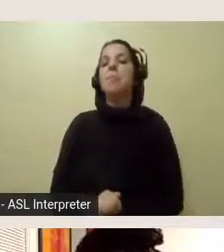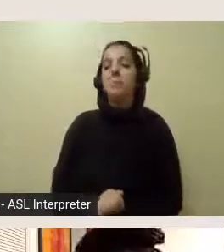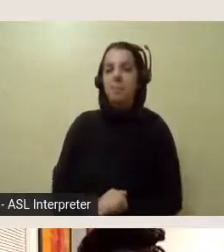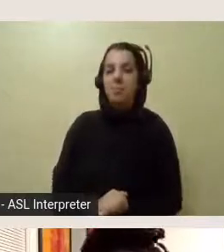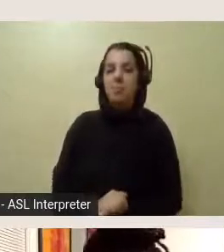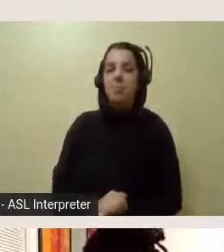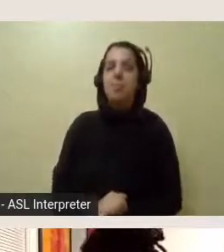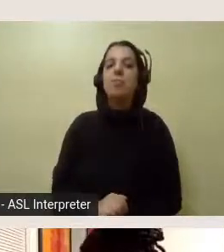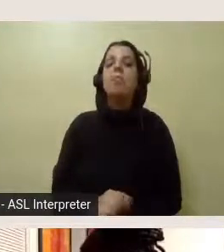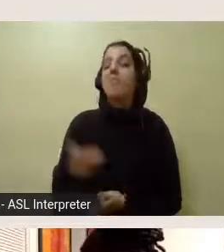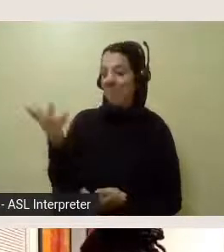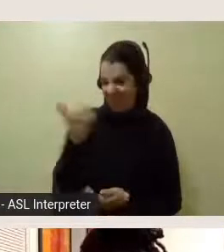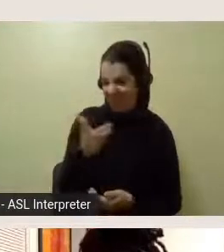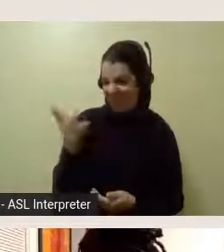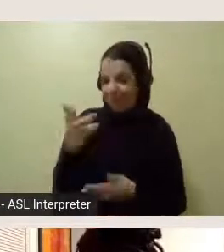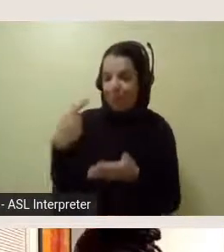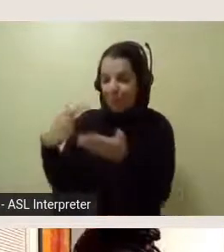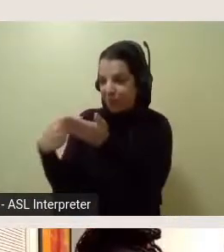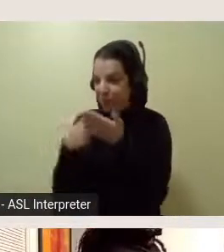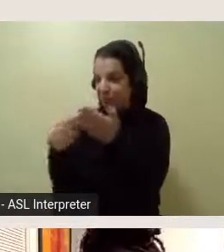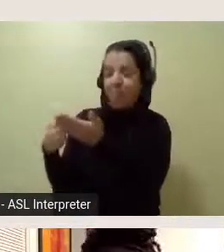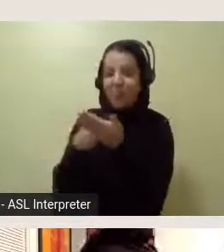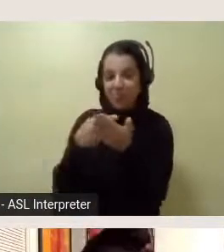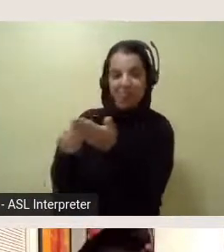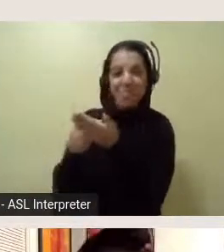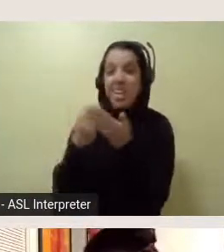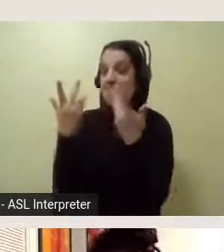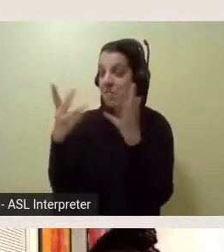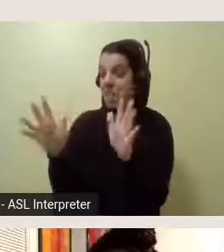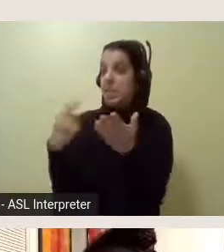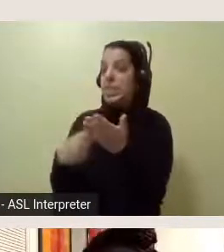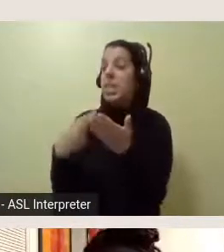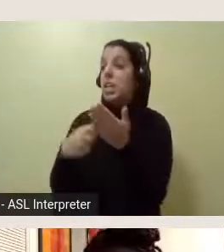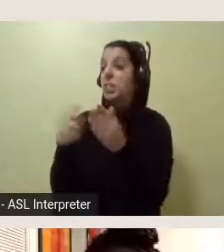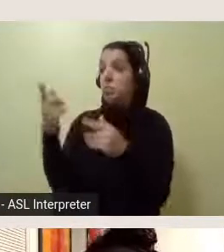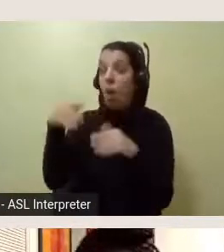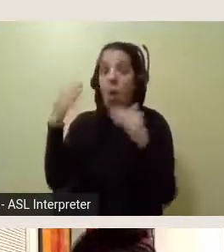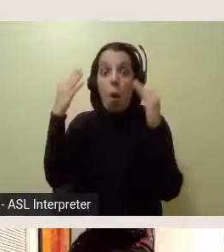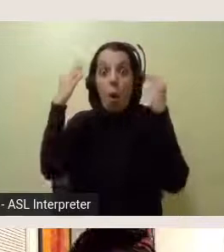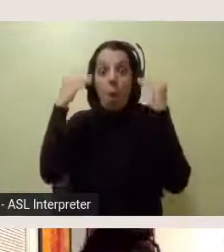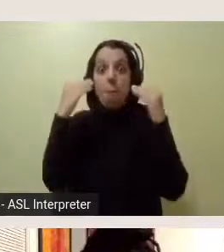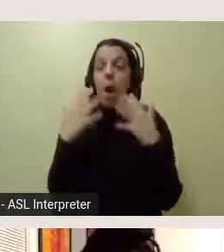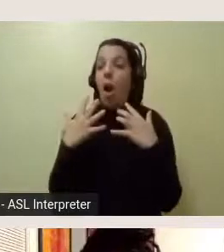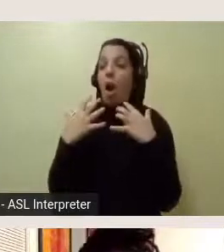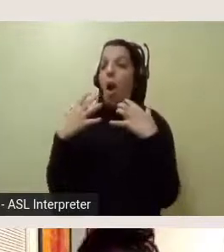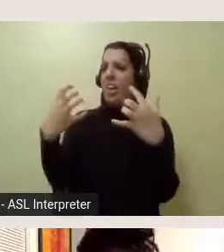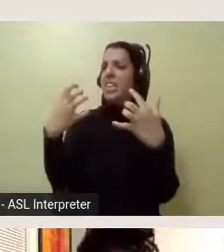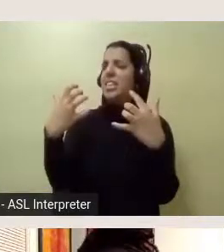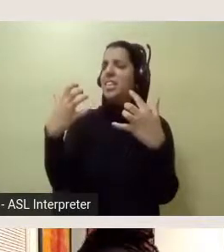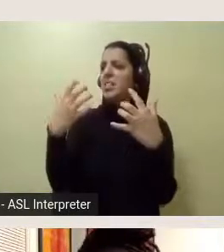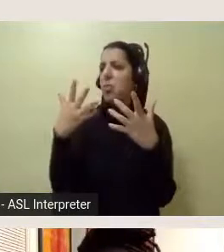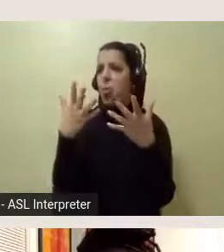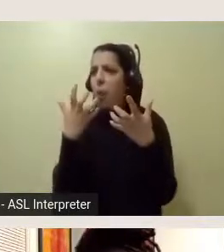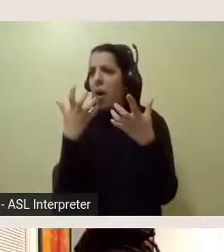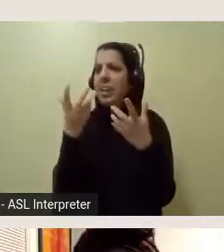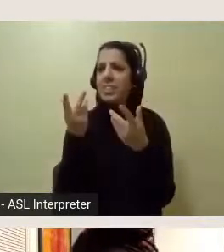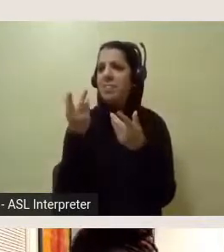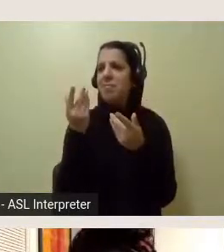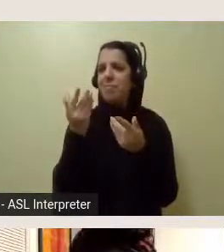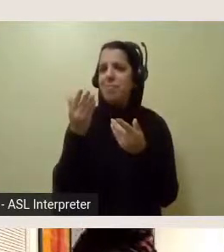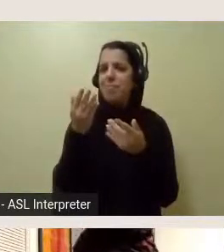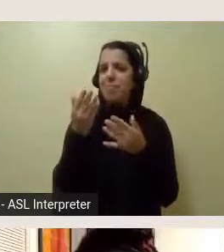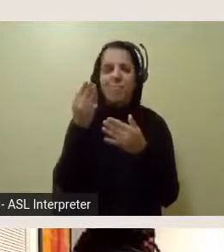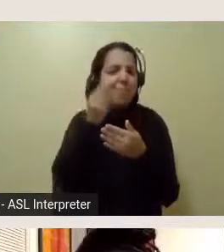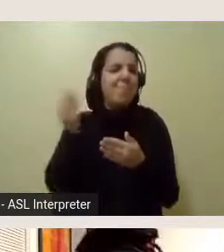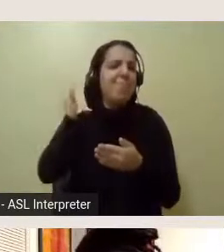among those conversations, was there like, you know, I hope that the audience takes away this thing or that they, well, that they